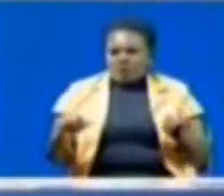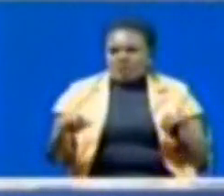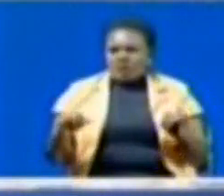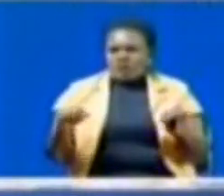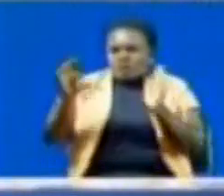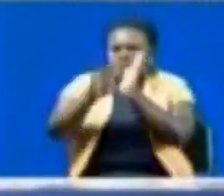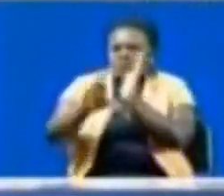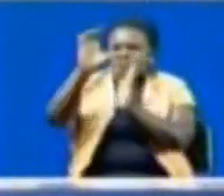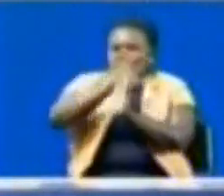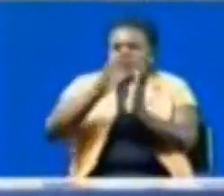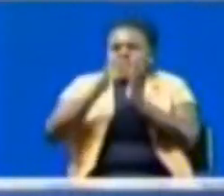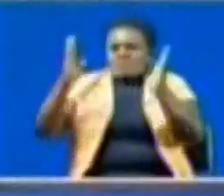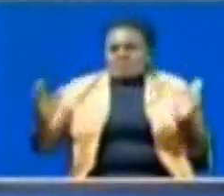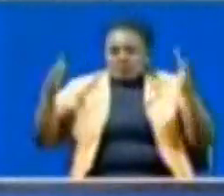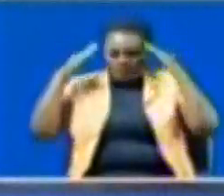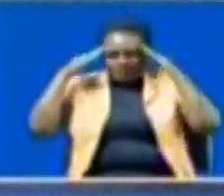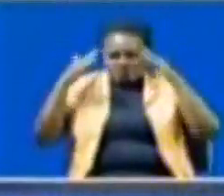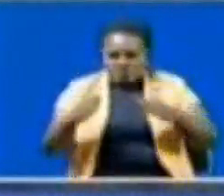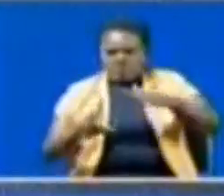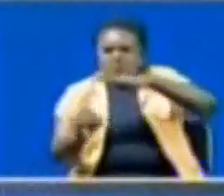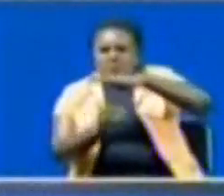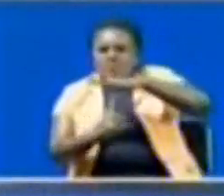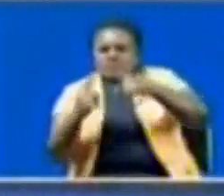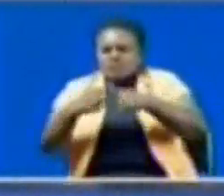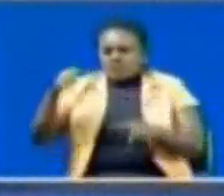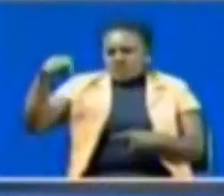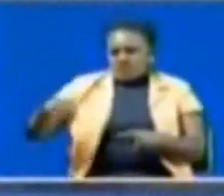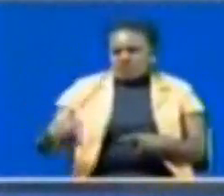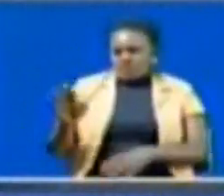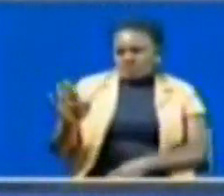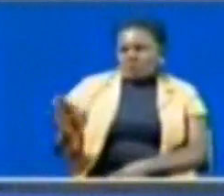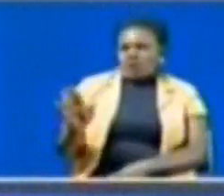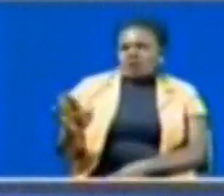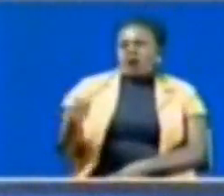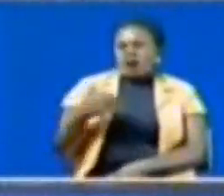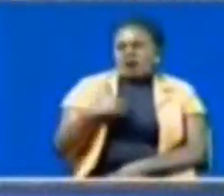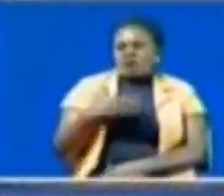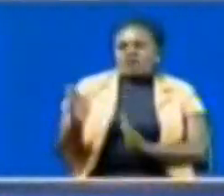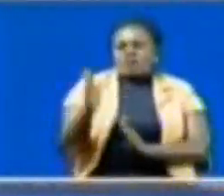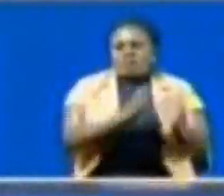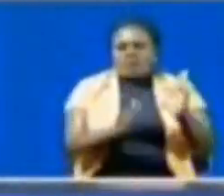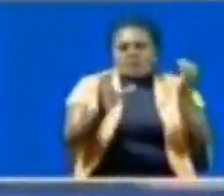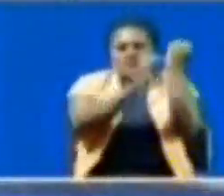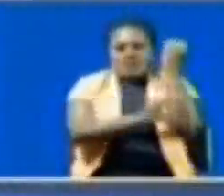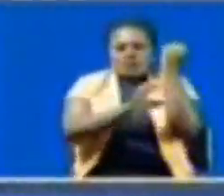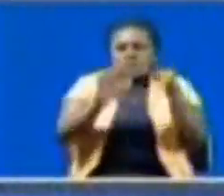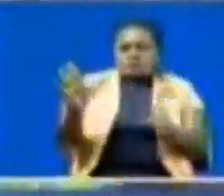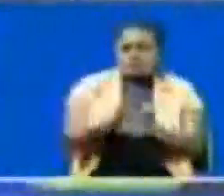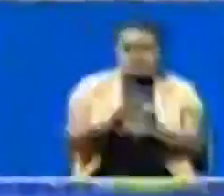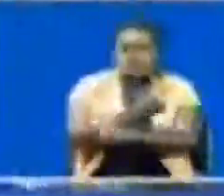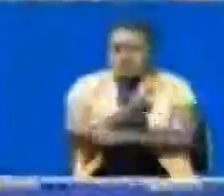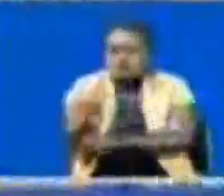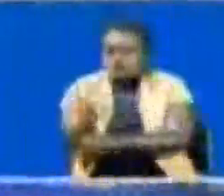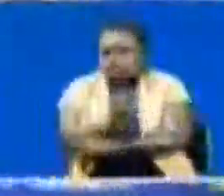the curriculum is the biggest priority for her ministry this year. And according to her, there are plans for countrywide monitoring